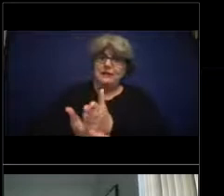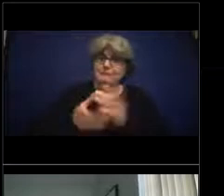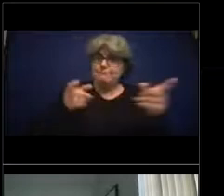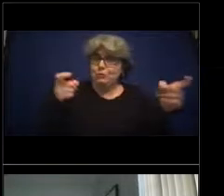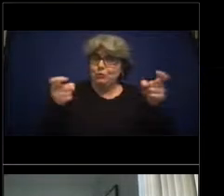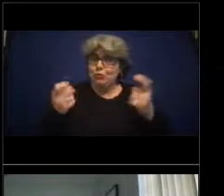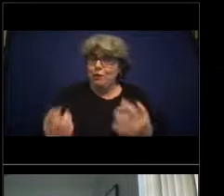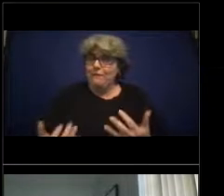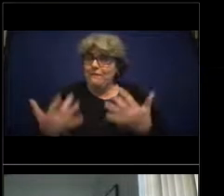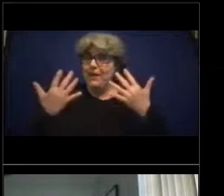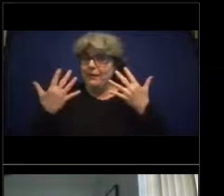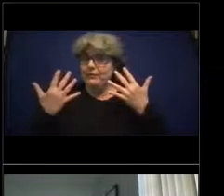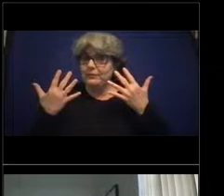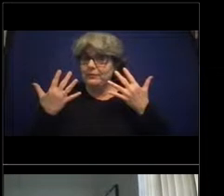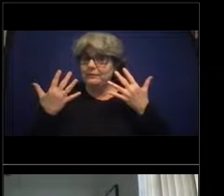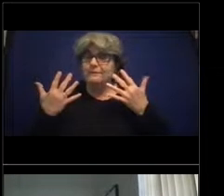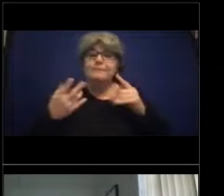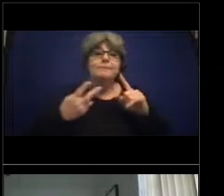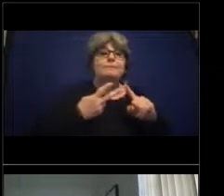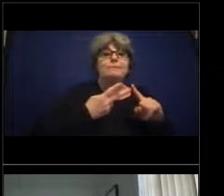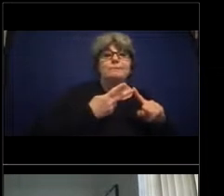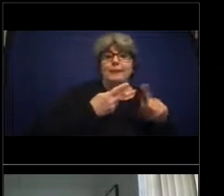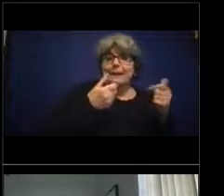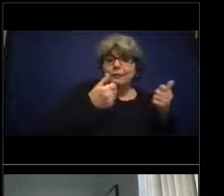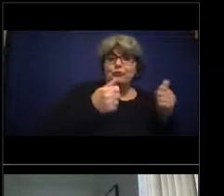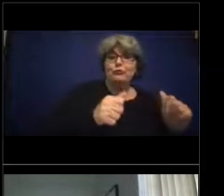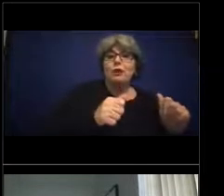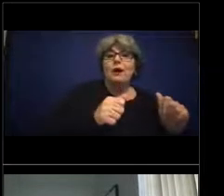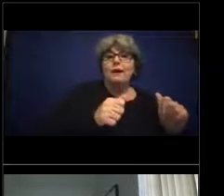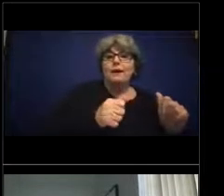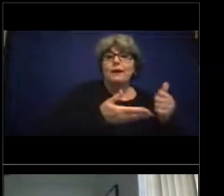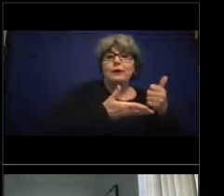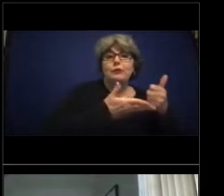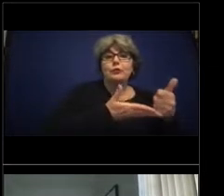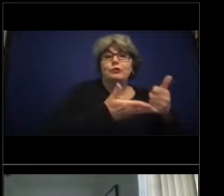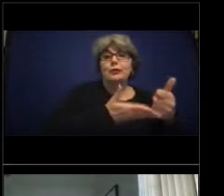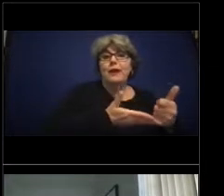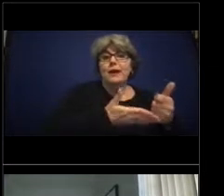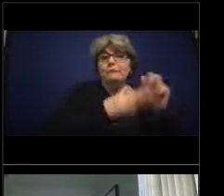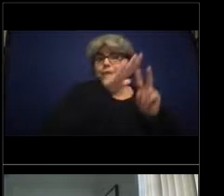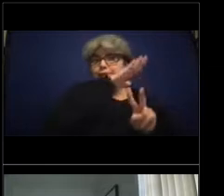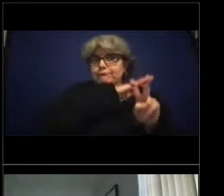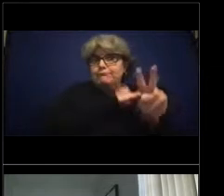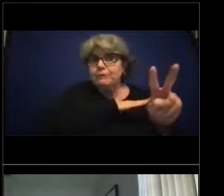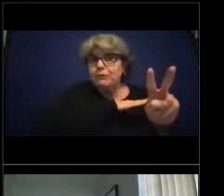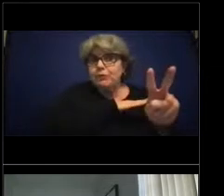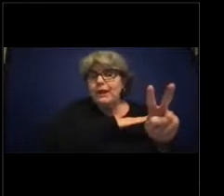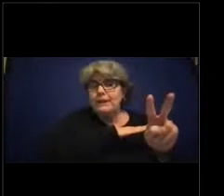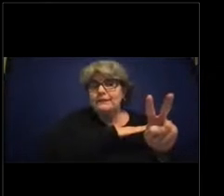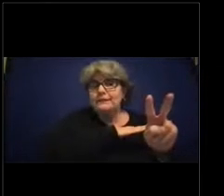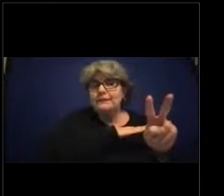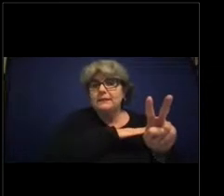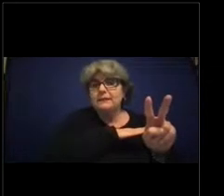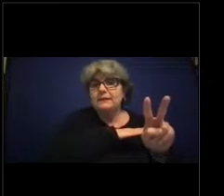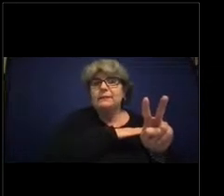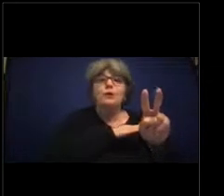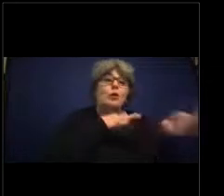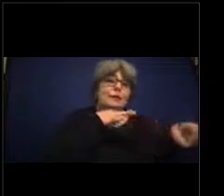these fires, as well as to try and help forecast or